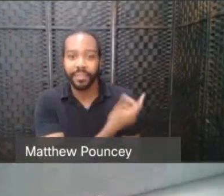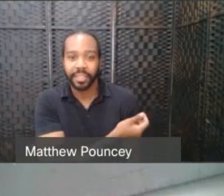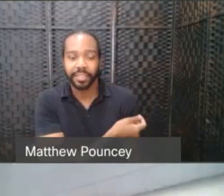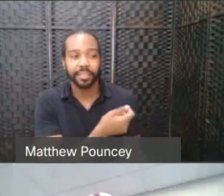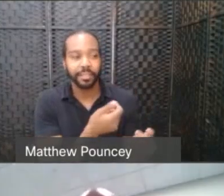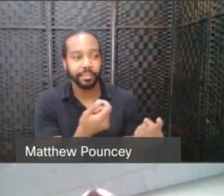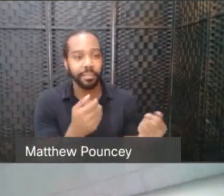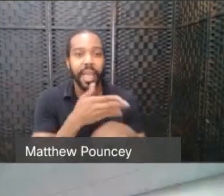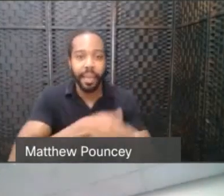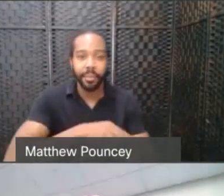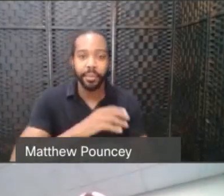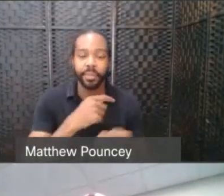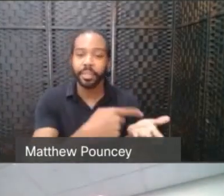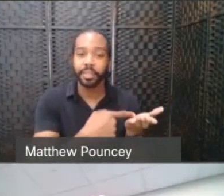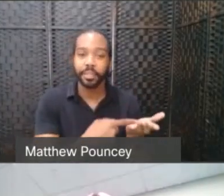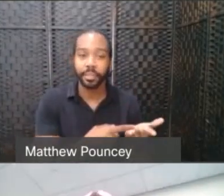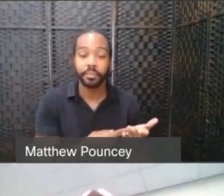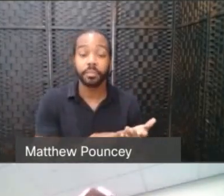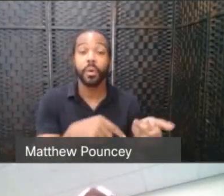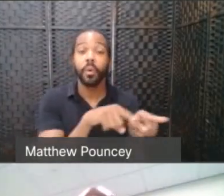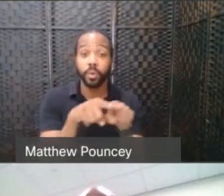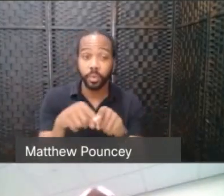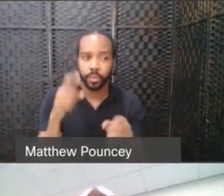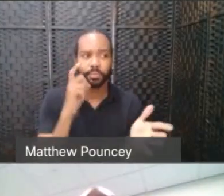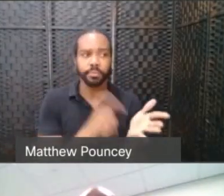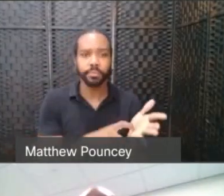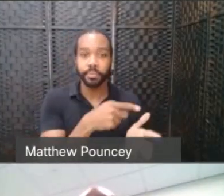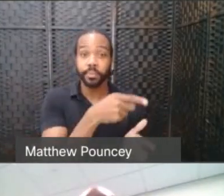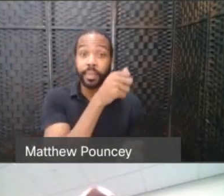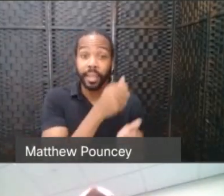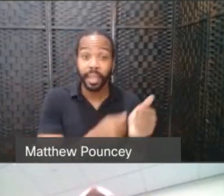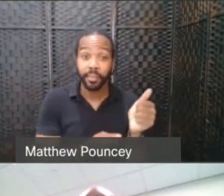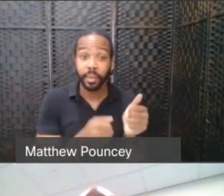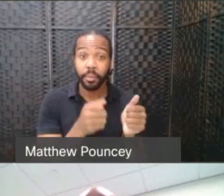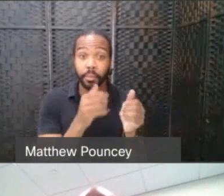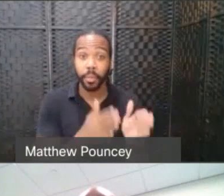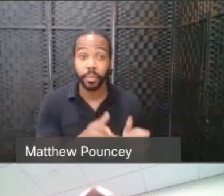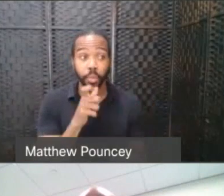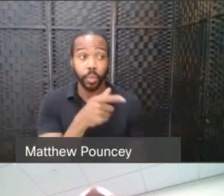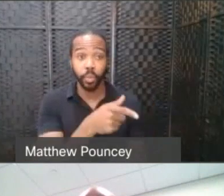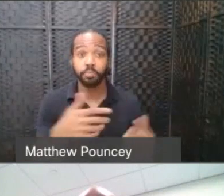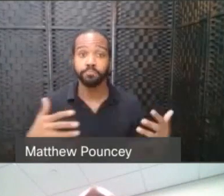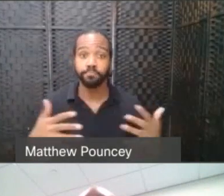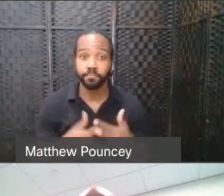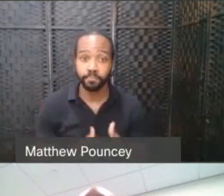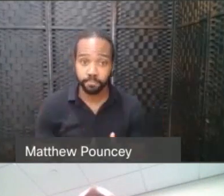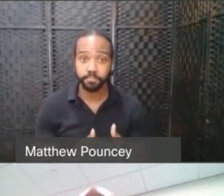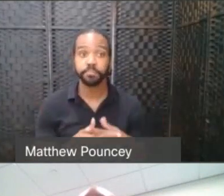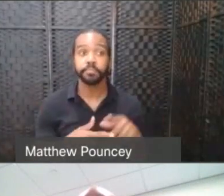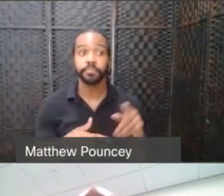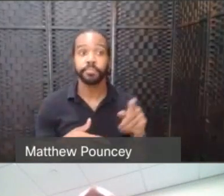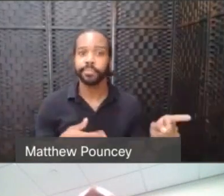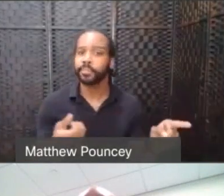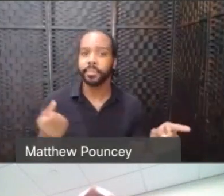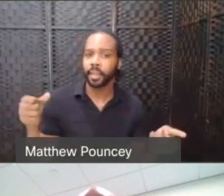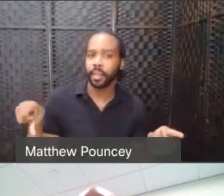talked about. We also noted that every single person who is pregnant, declined taking the vaccine,